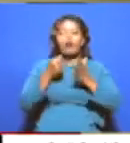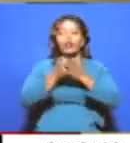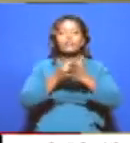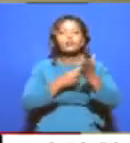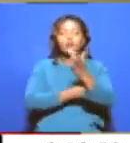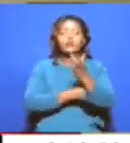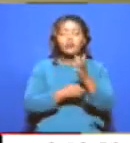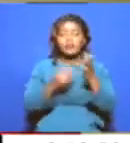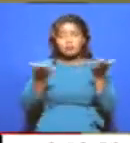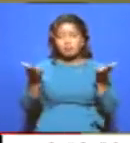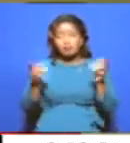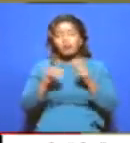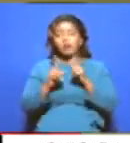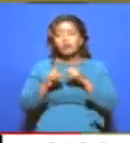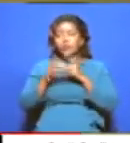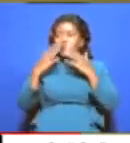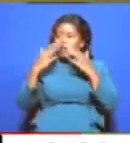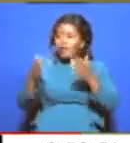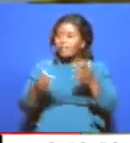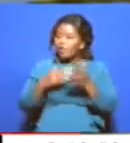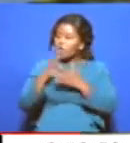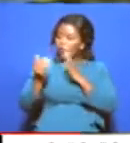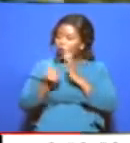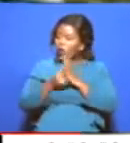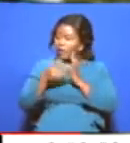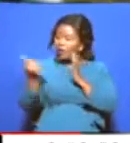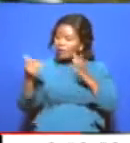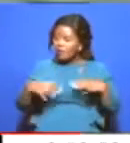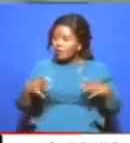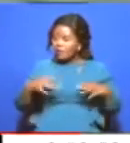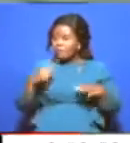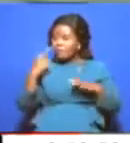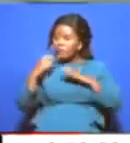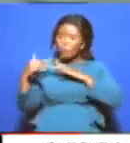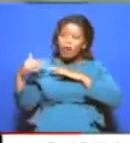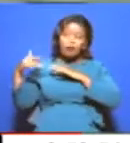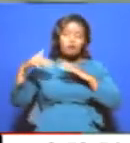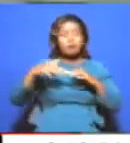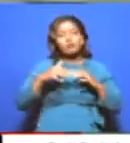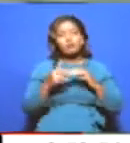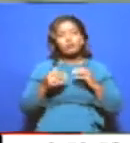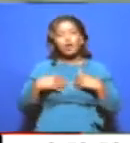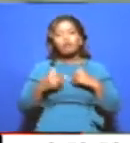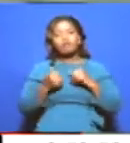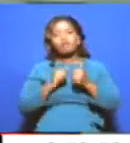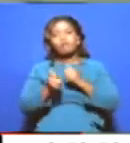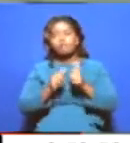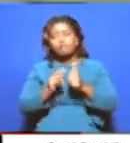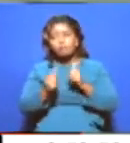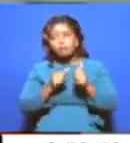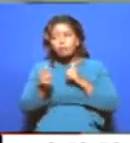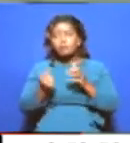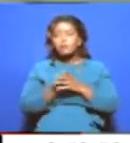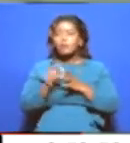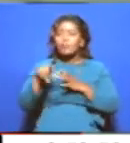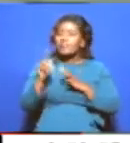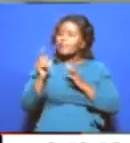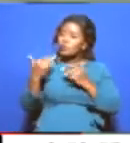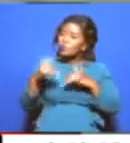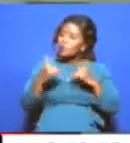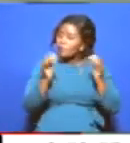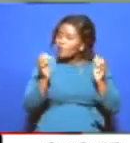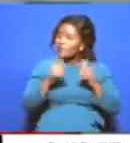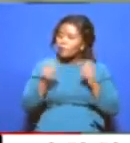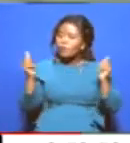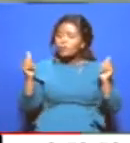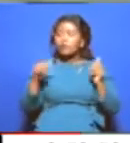and to also appreciate the other golfers who have turned up to come and play this competition. The course was playing well. We did some good work